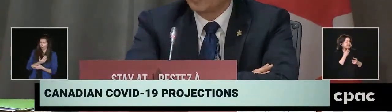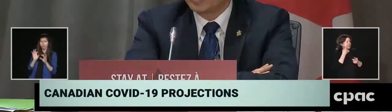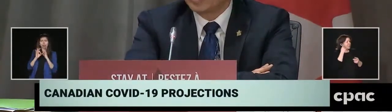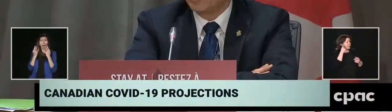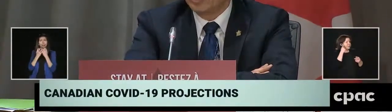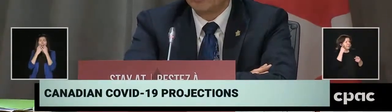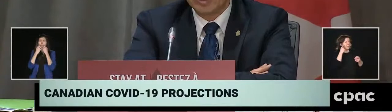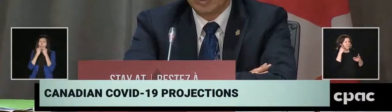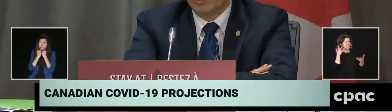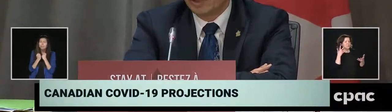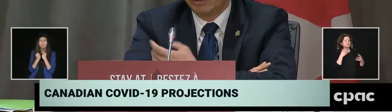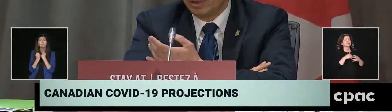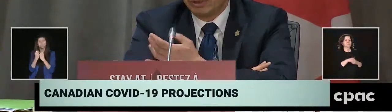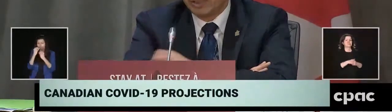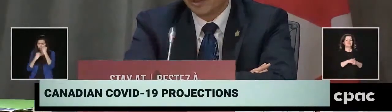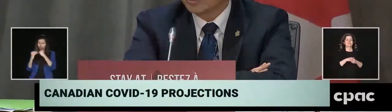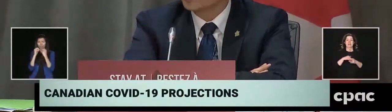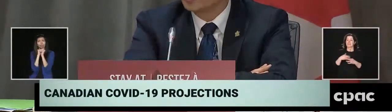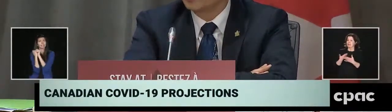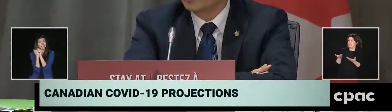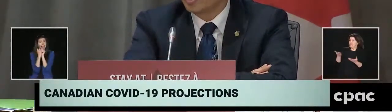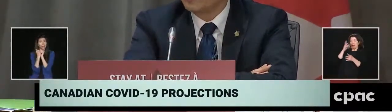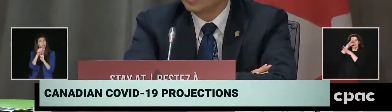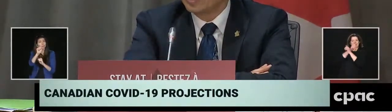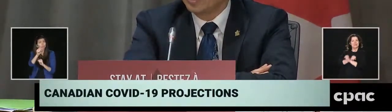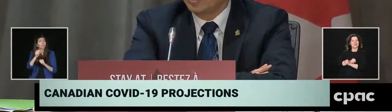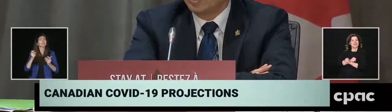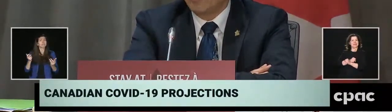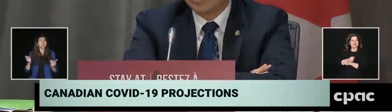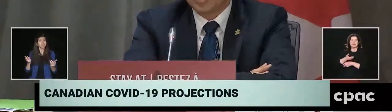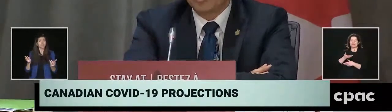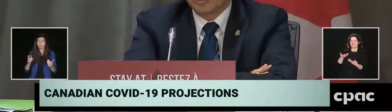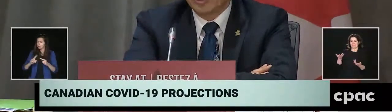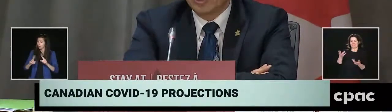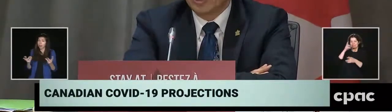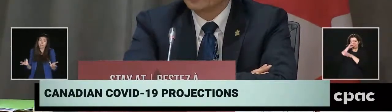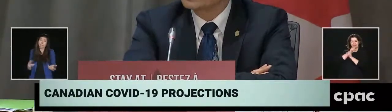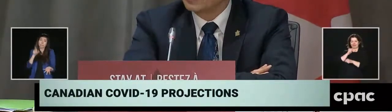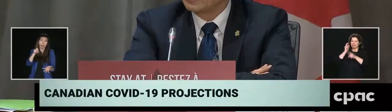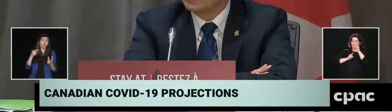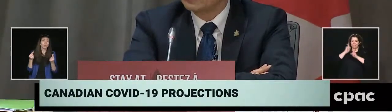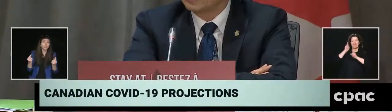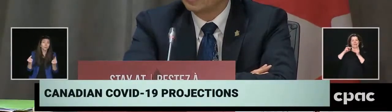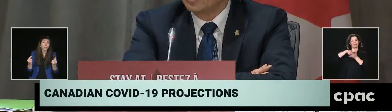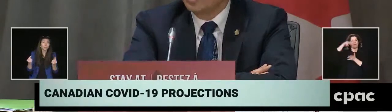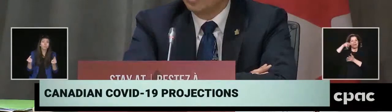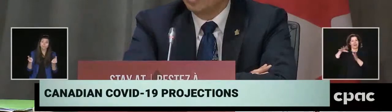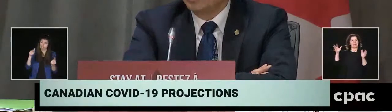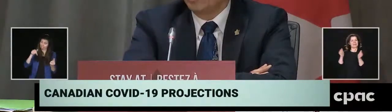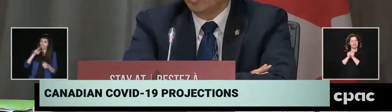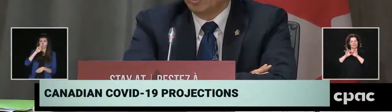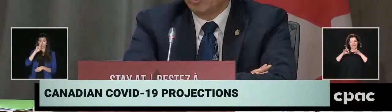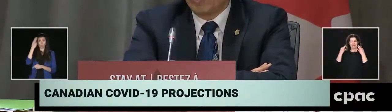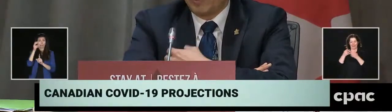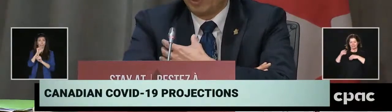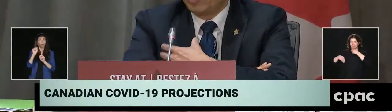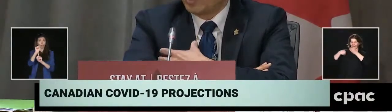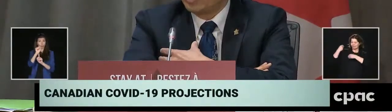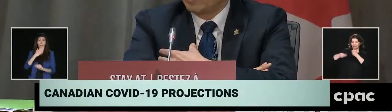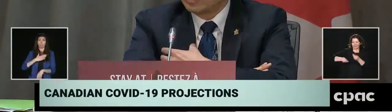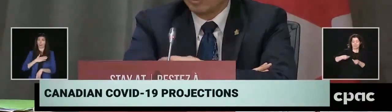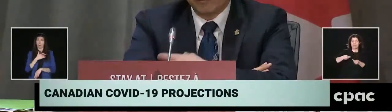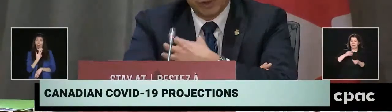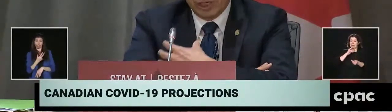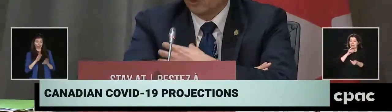across Canada. But we know that these are extraordinary times. My children understand that. My